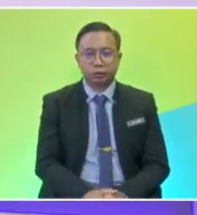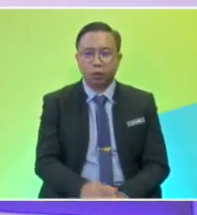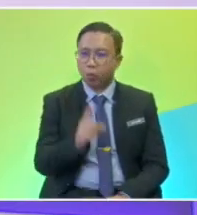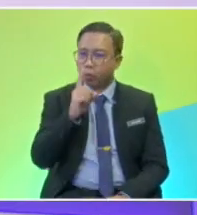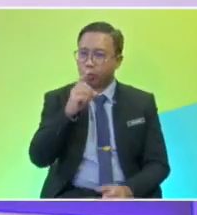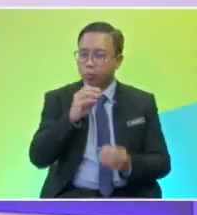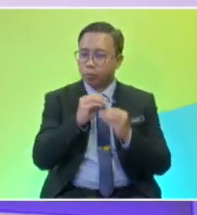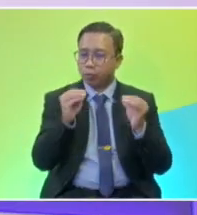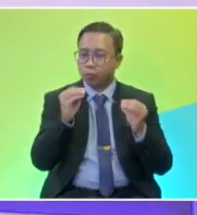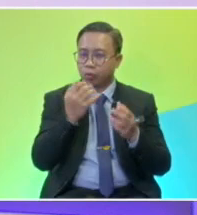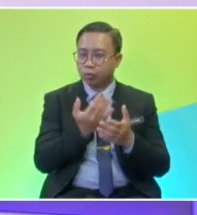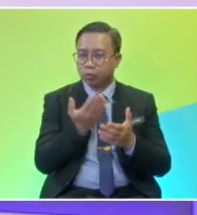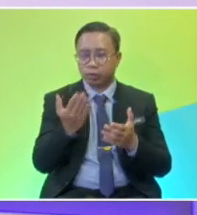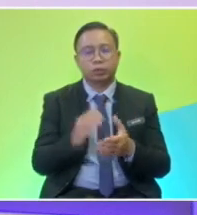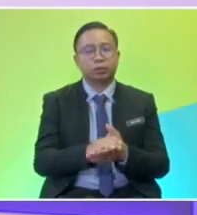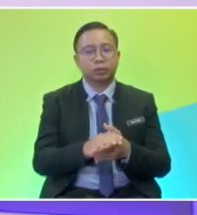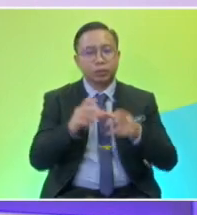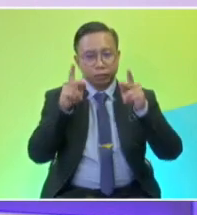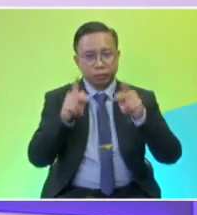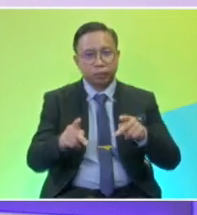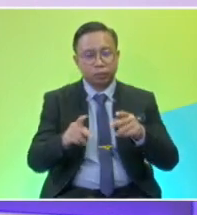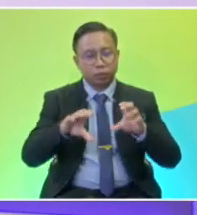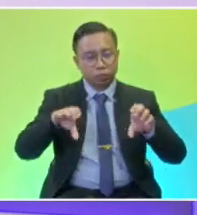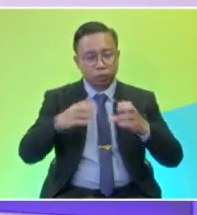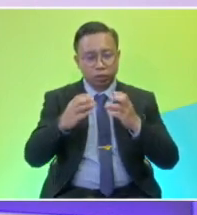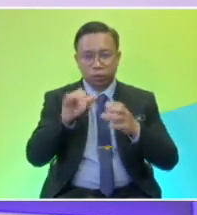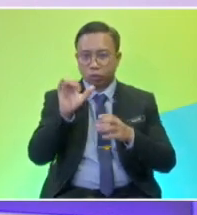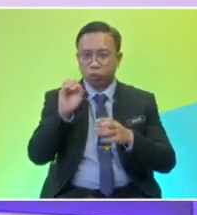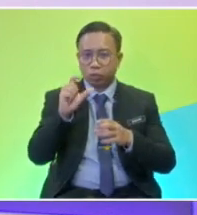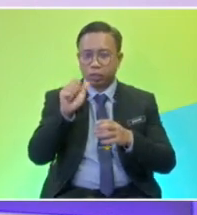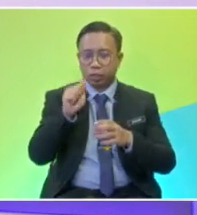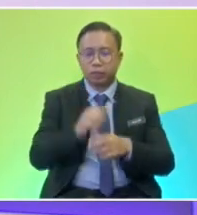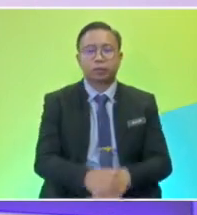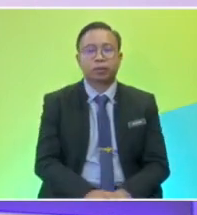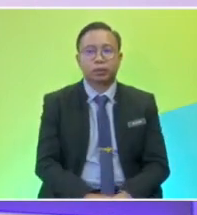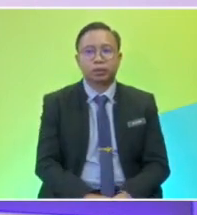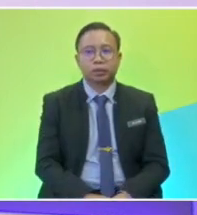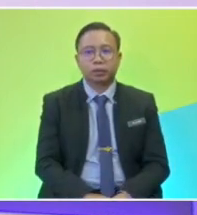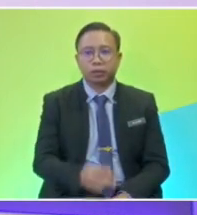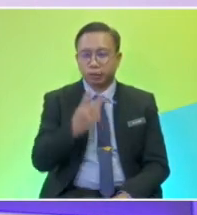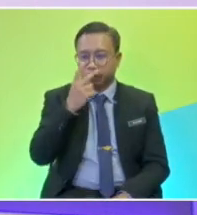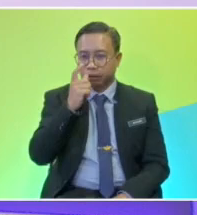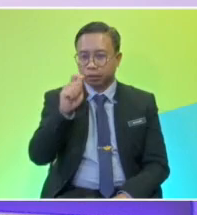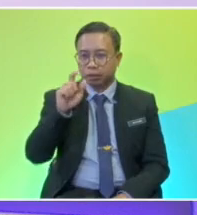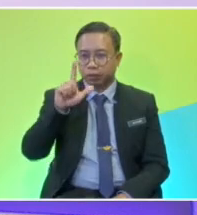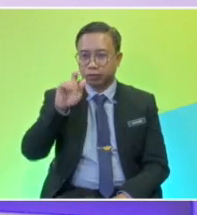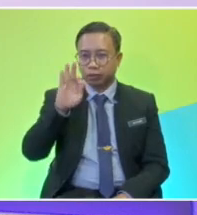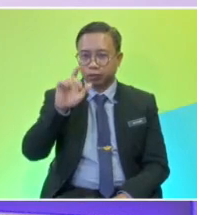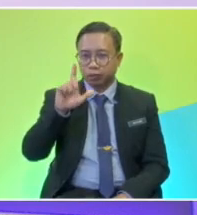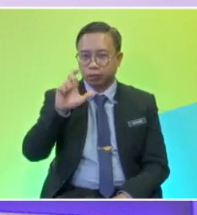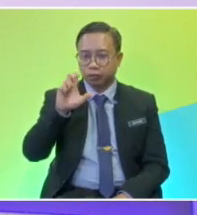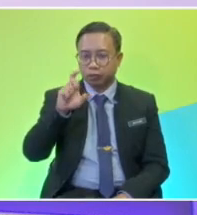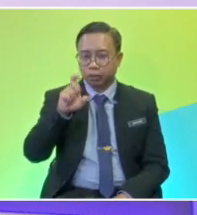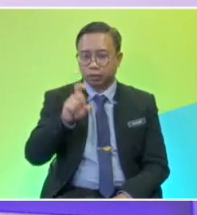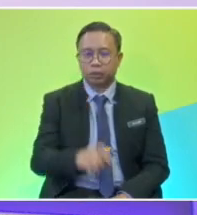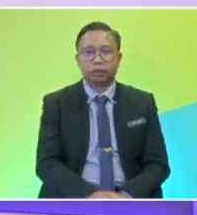Have you seen some people that are doing yoga? Mm-hmm. Okay, when they're doing yoga, you can see the flexibility of their body. Okay, how they can